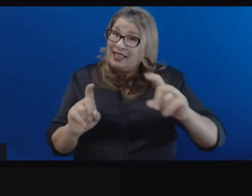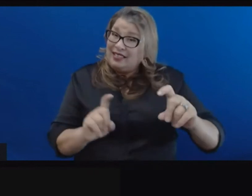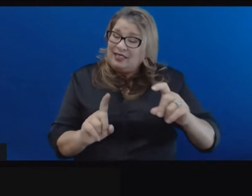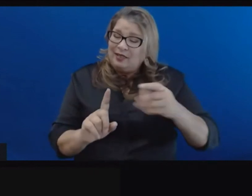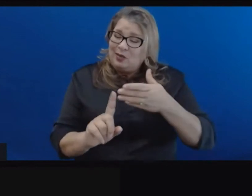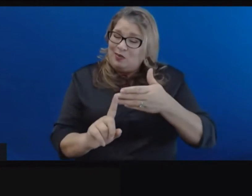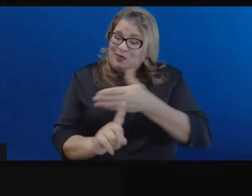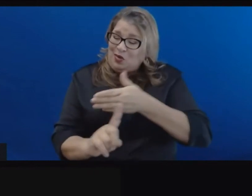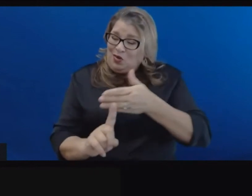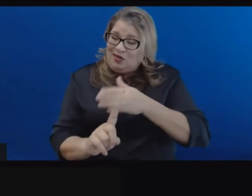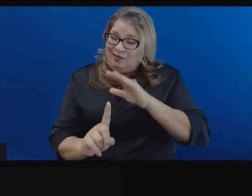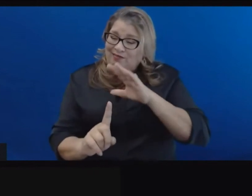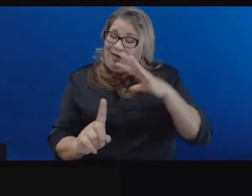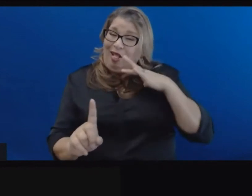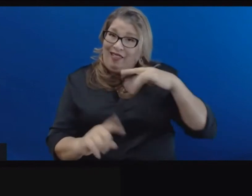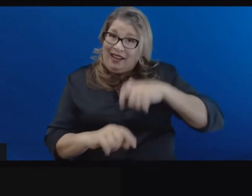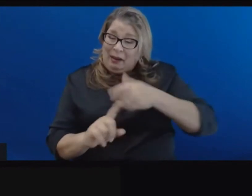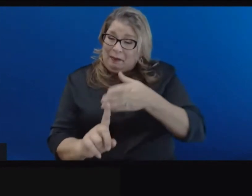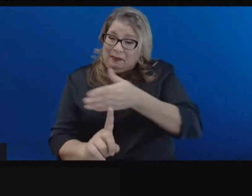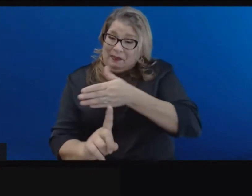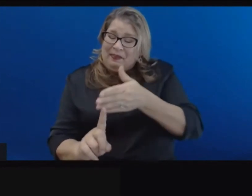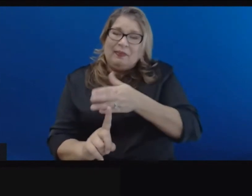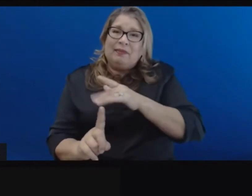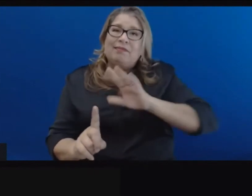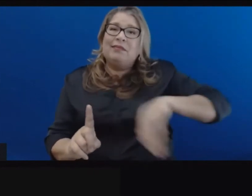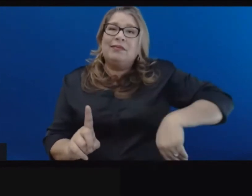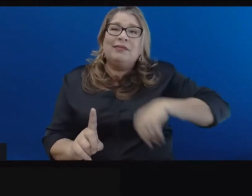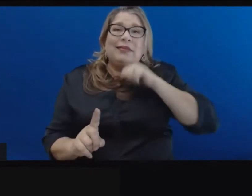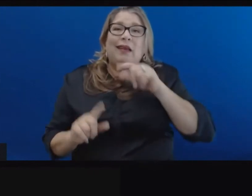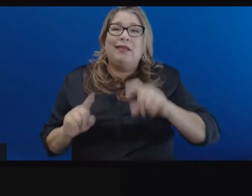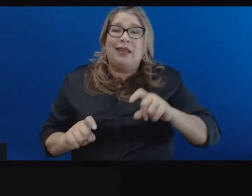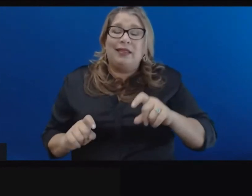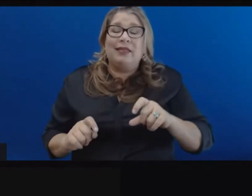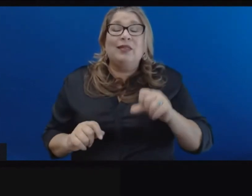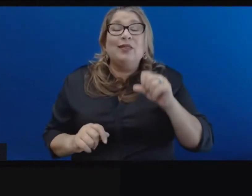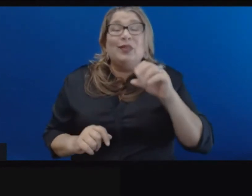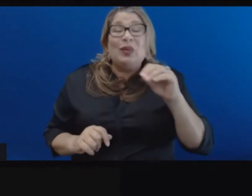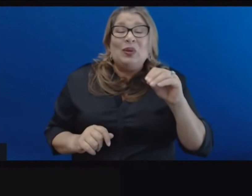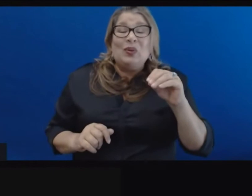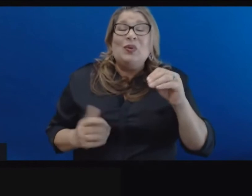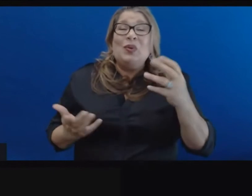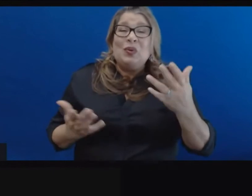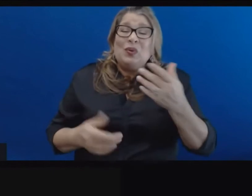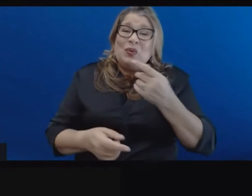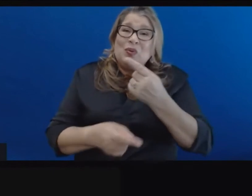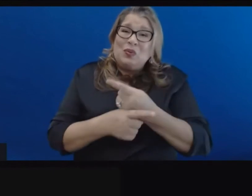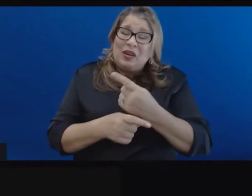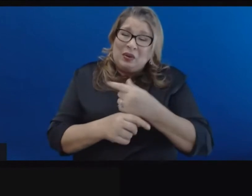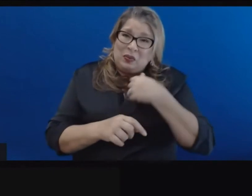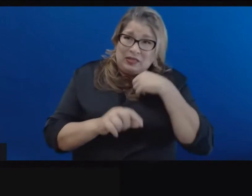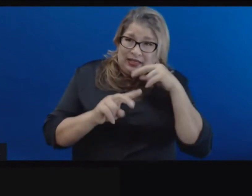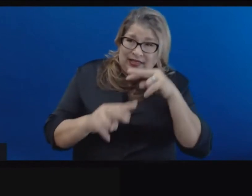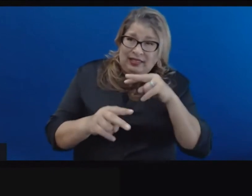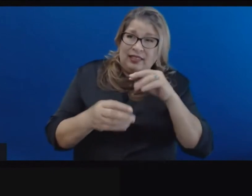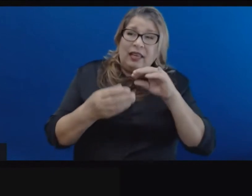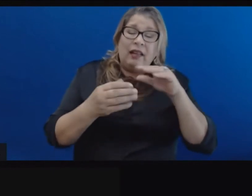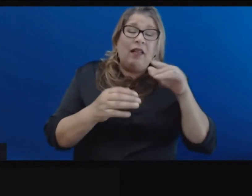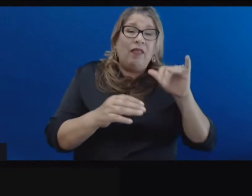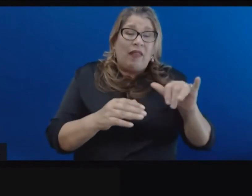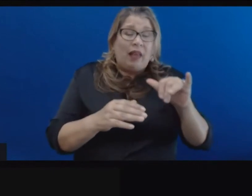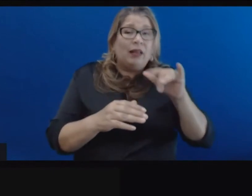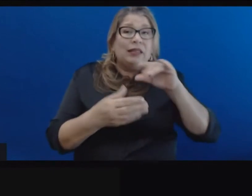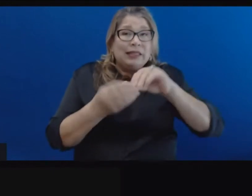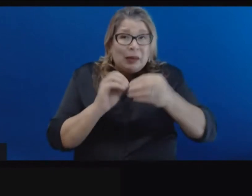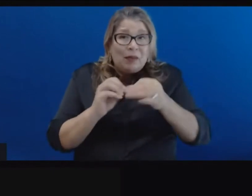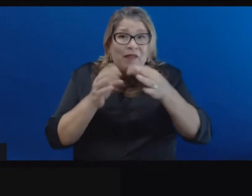pre-holidays. So we do anticipate that even though this week has been encouraging because those admission numbers have been flatter,